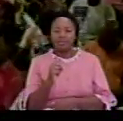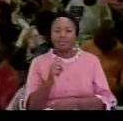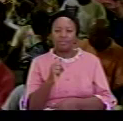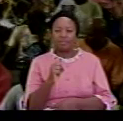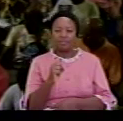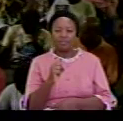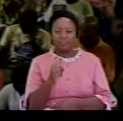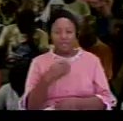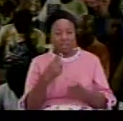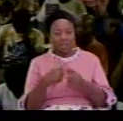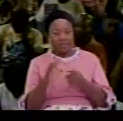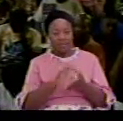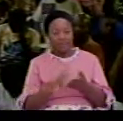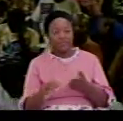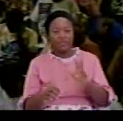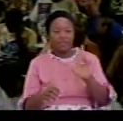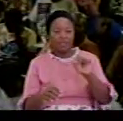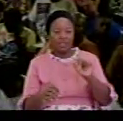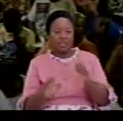And then in verse 13,